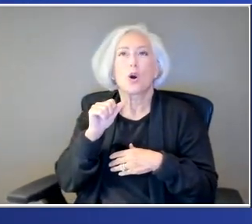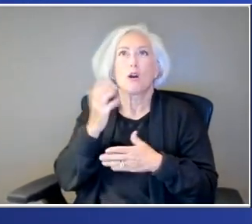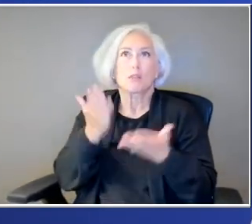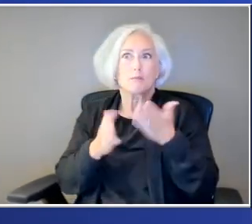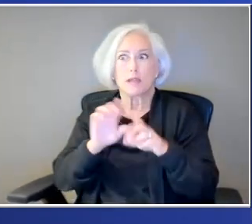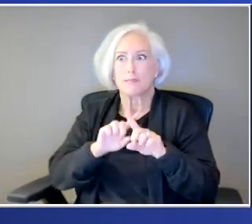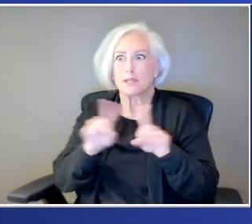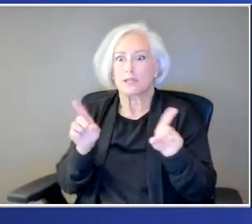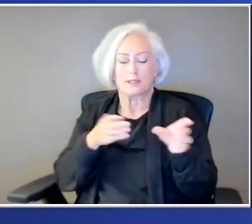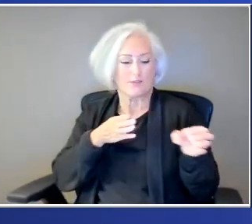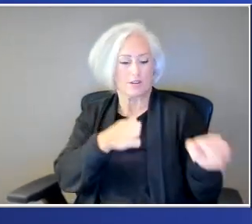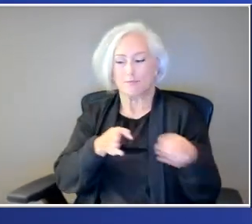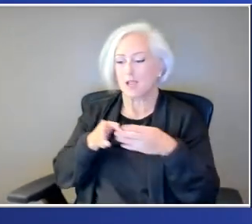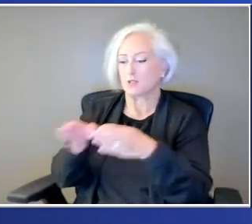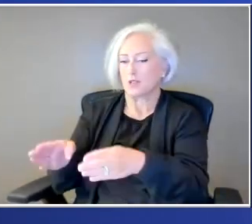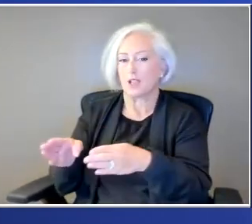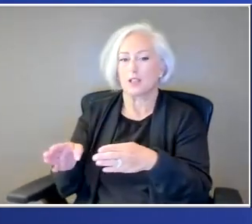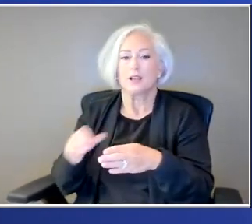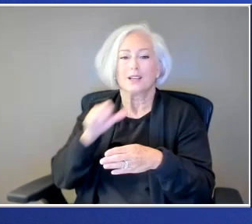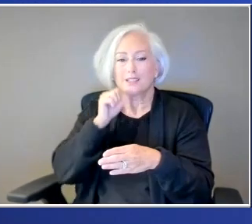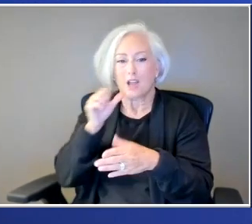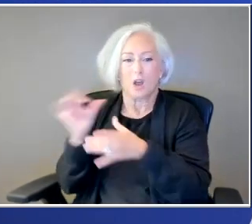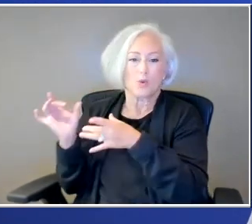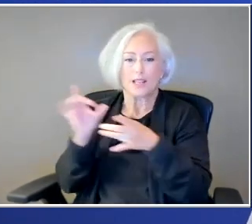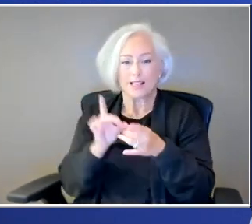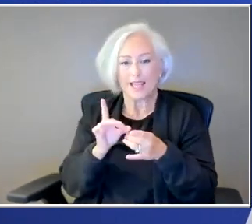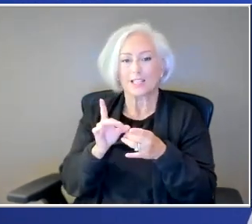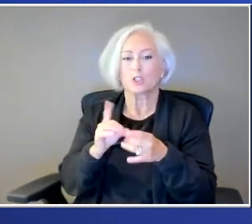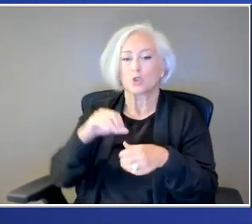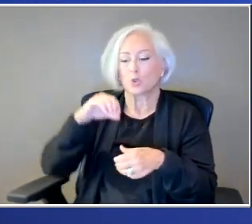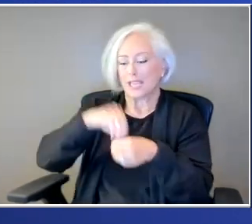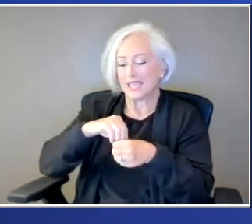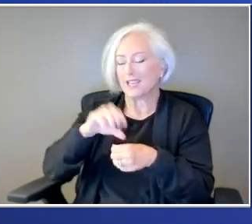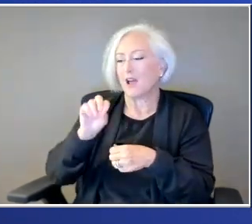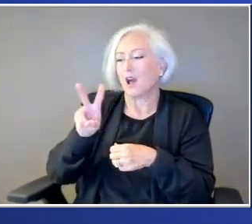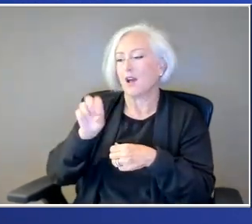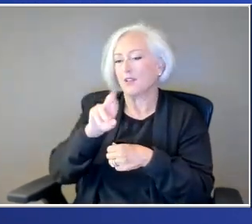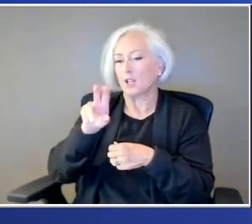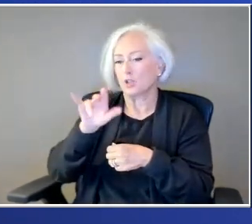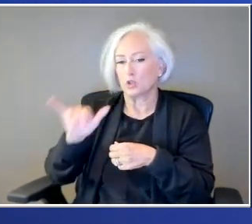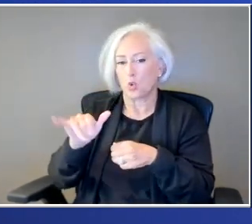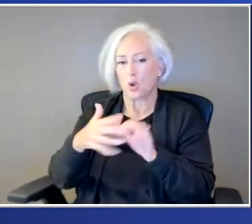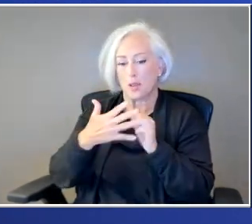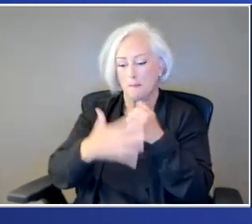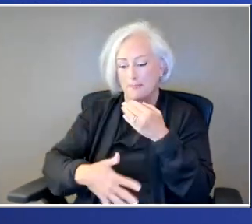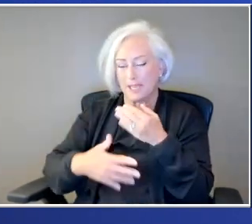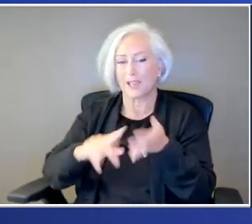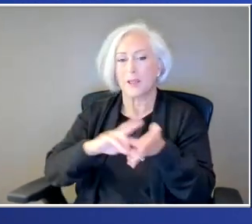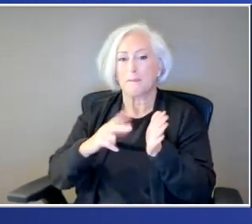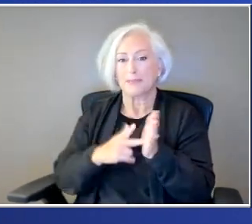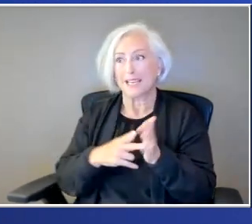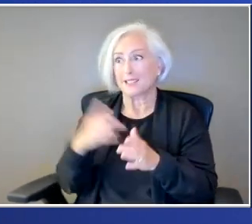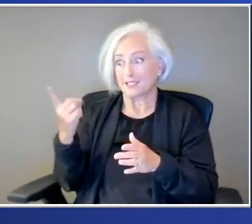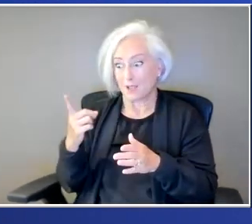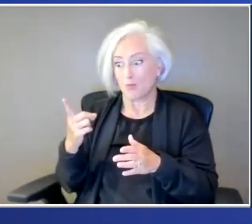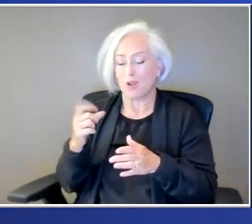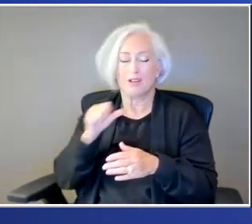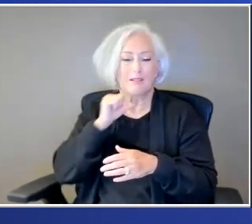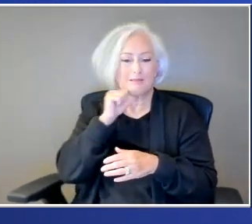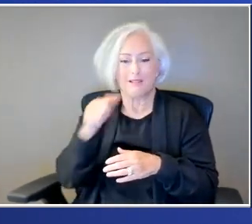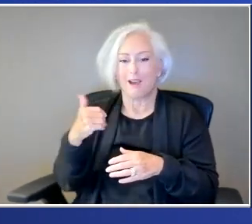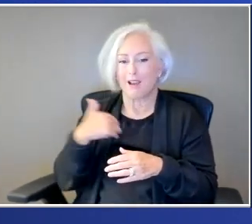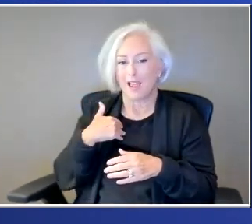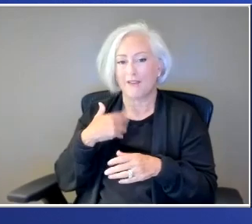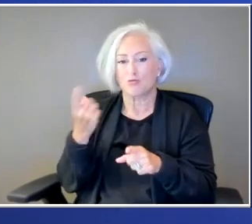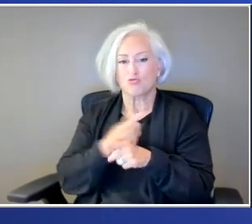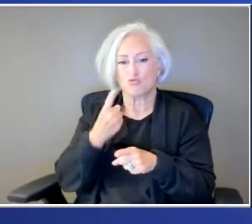call anovulatory bleeding, meaning that you're not having regular cycles. So someone who's having regular cycles but really has infertility that needs to be resolved